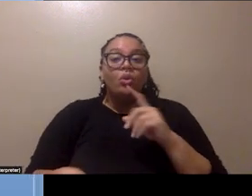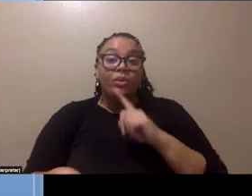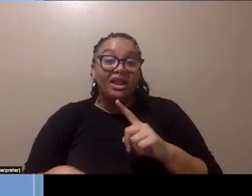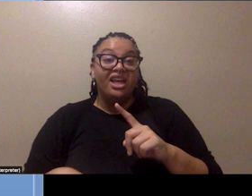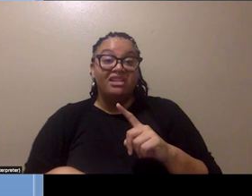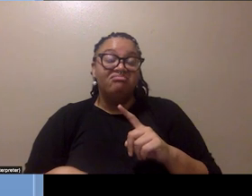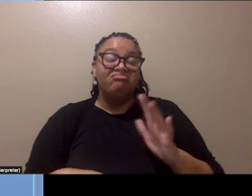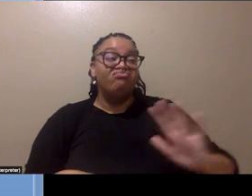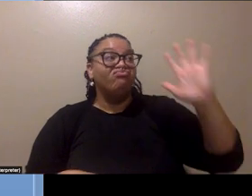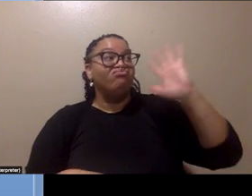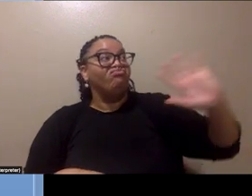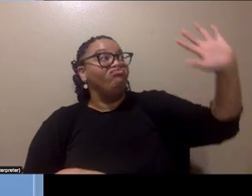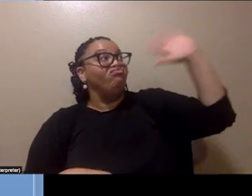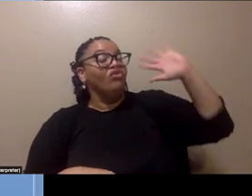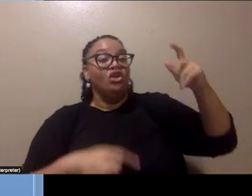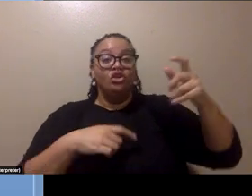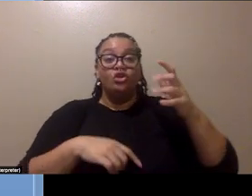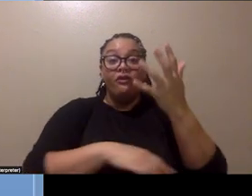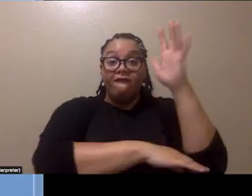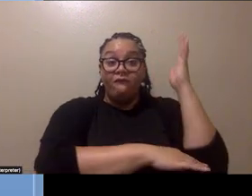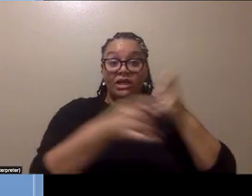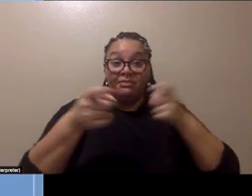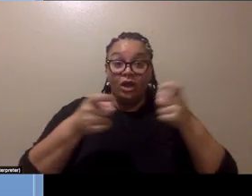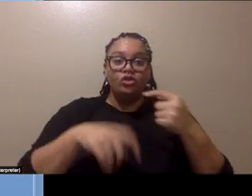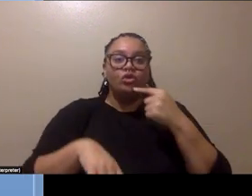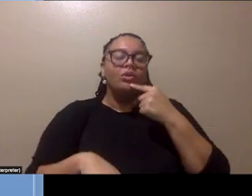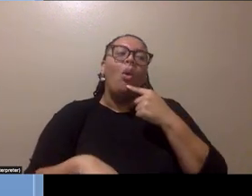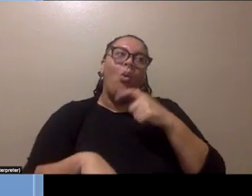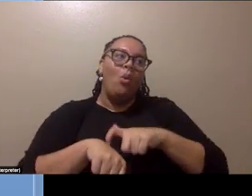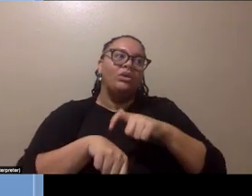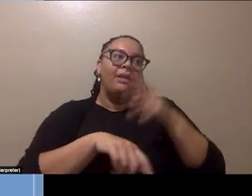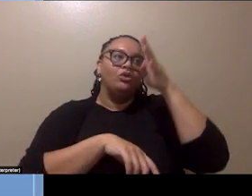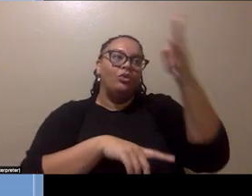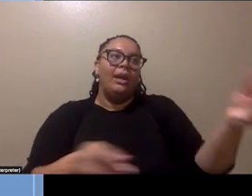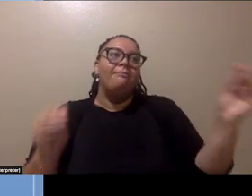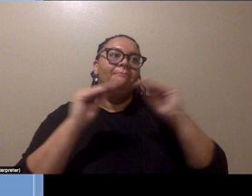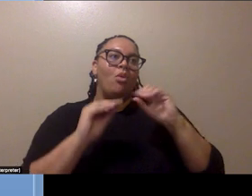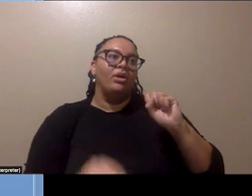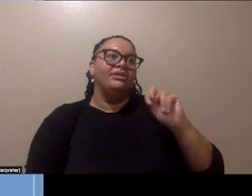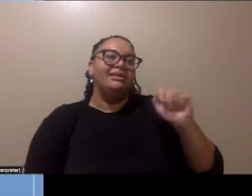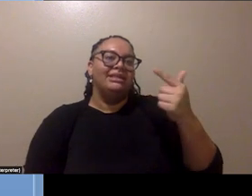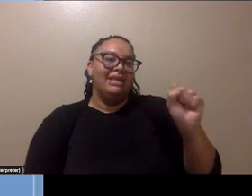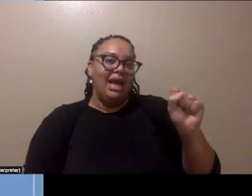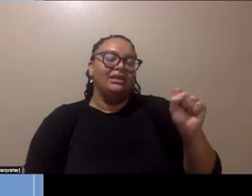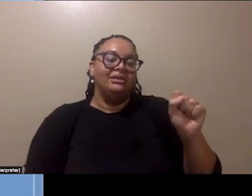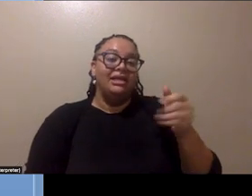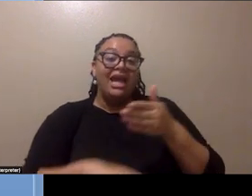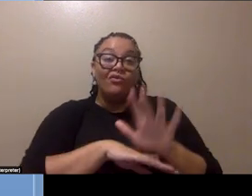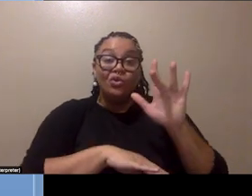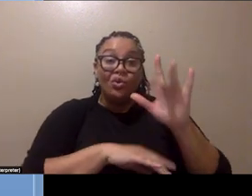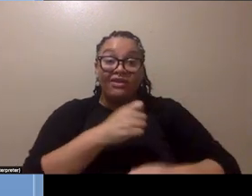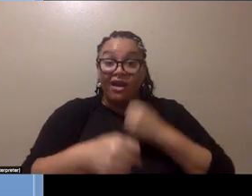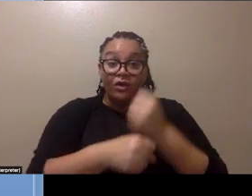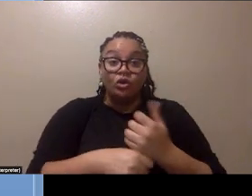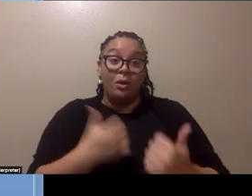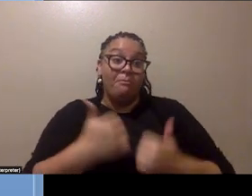is information that goes back to forest managers and says it's time to create more snags. After 25 years, most of